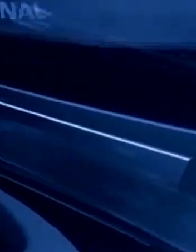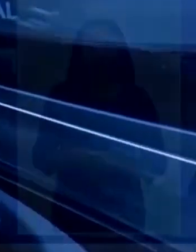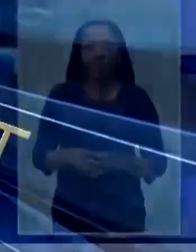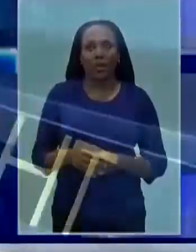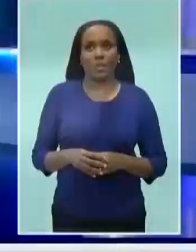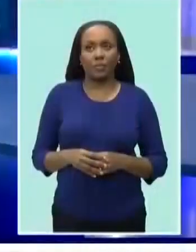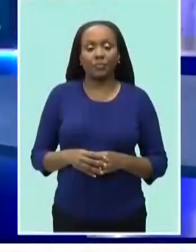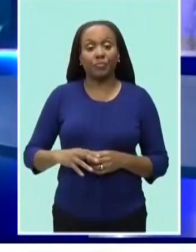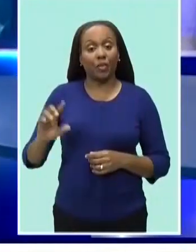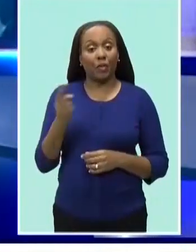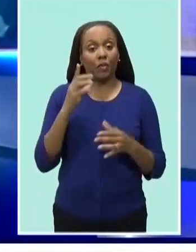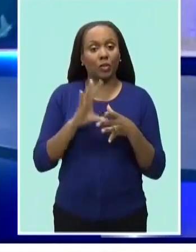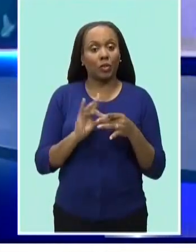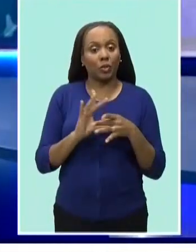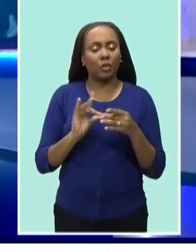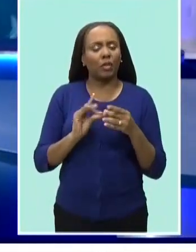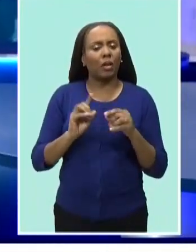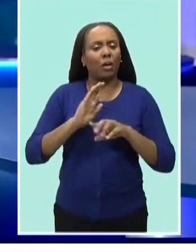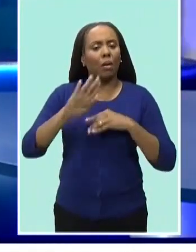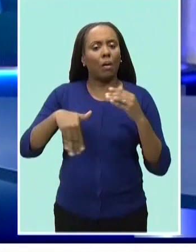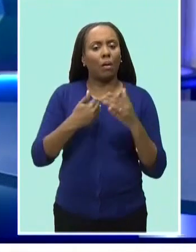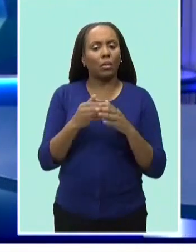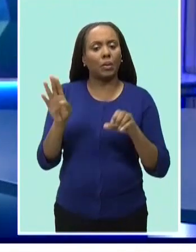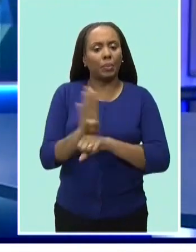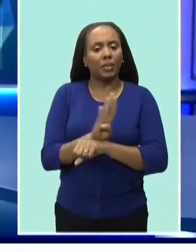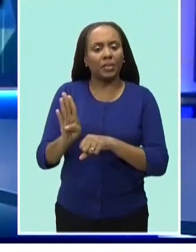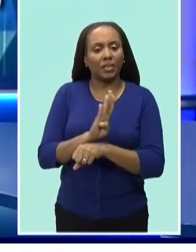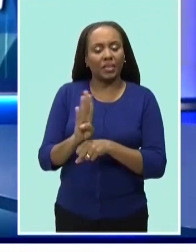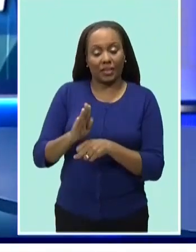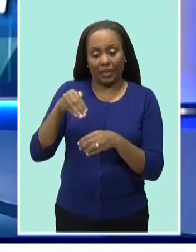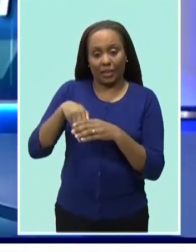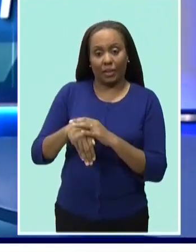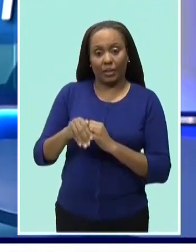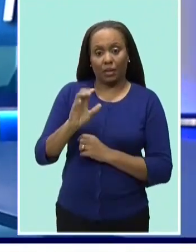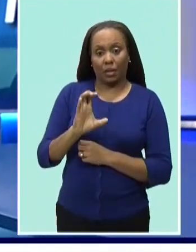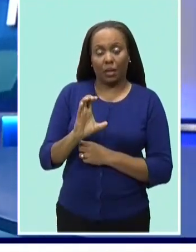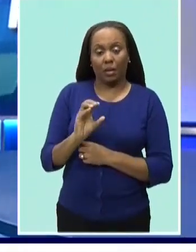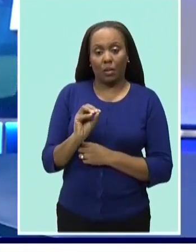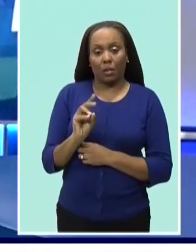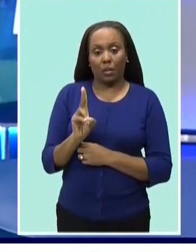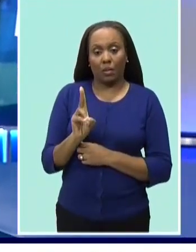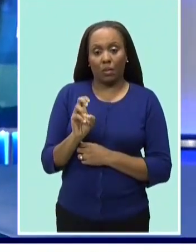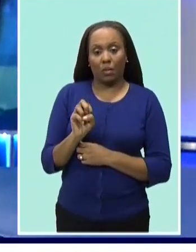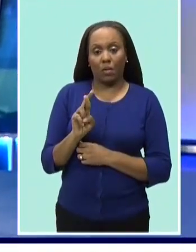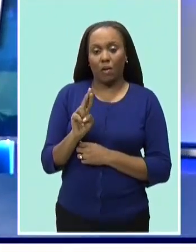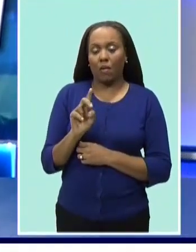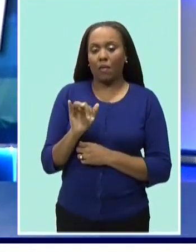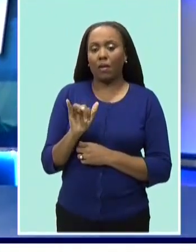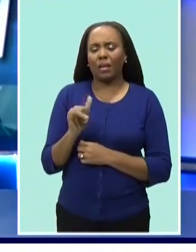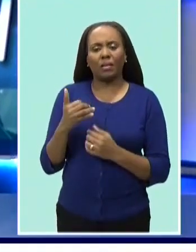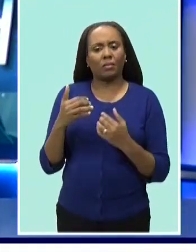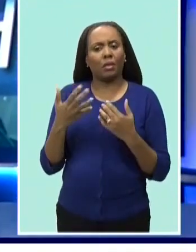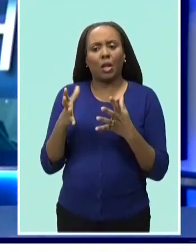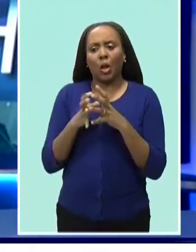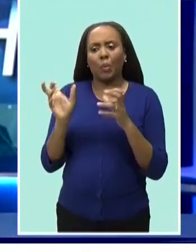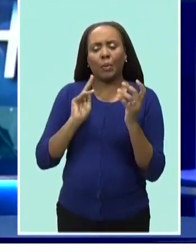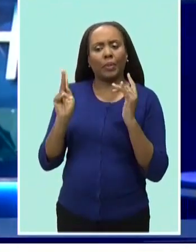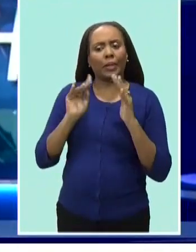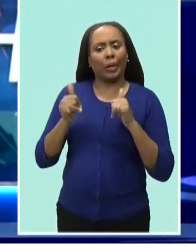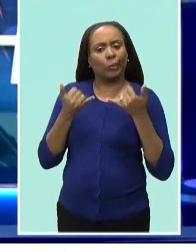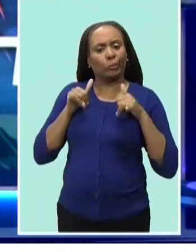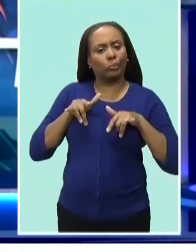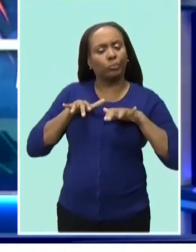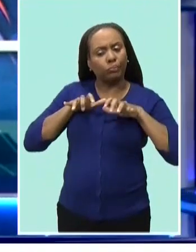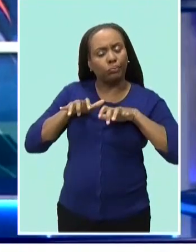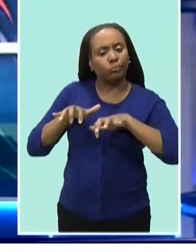In our top story, establishments operating at the villages at COVERLEY have already seen an uptake in business, and that's thanks